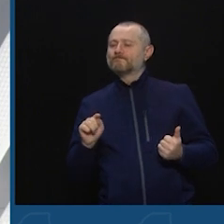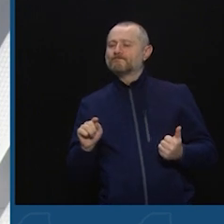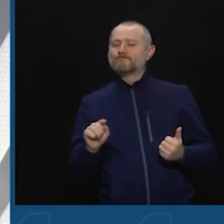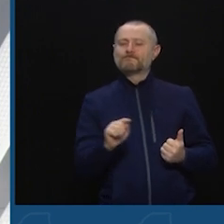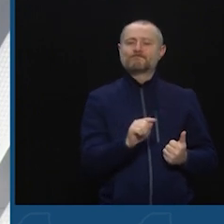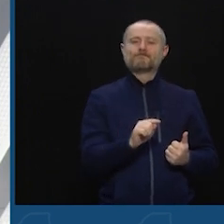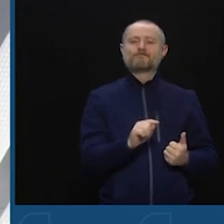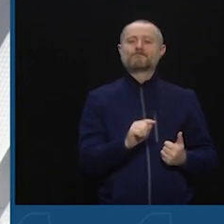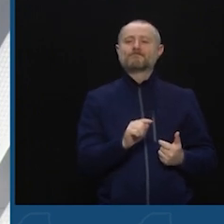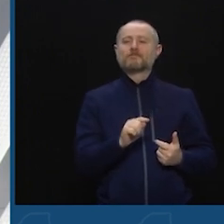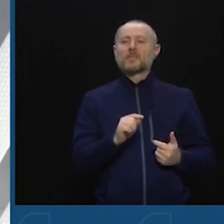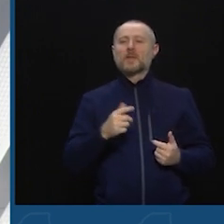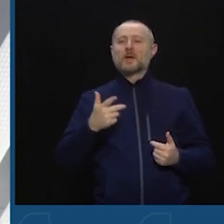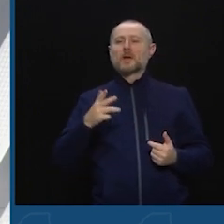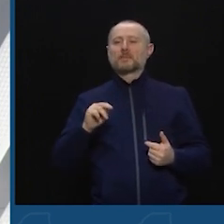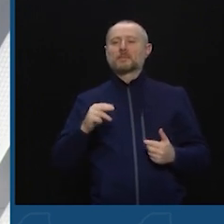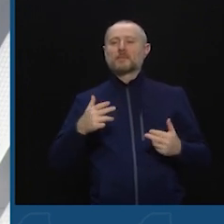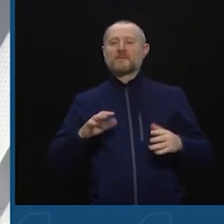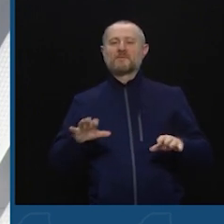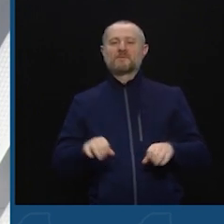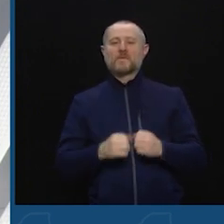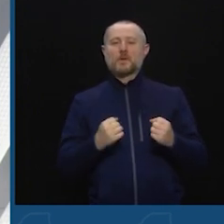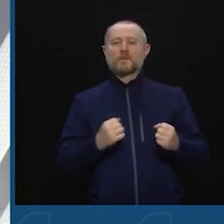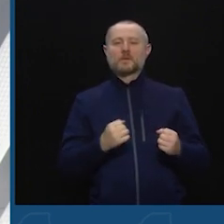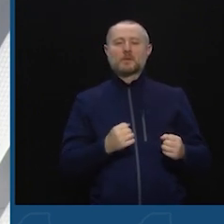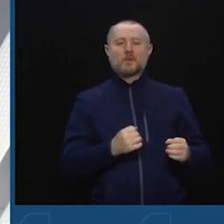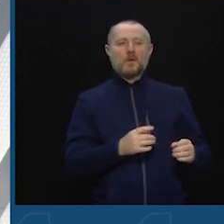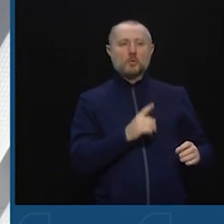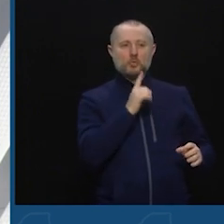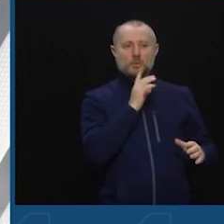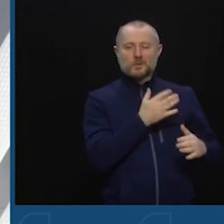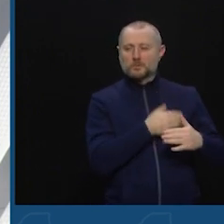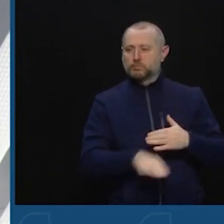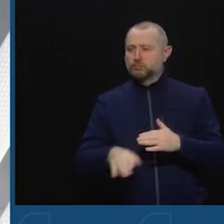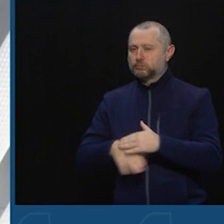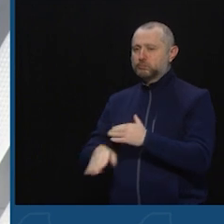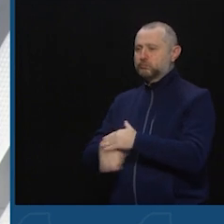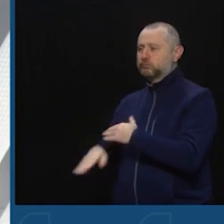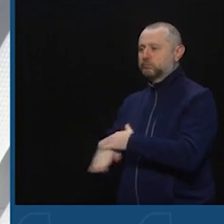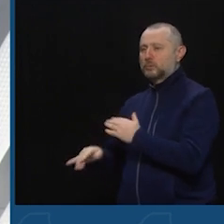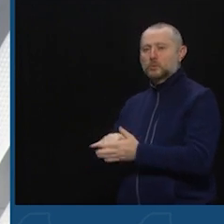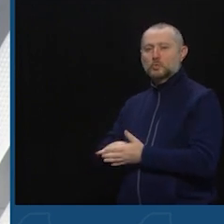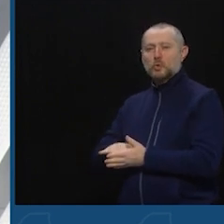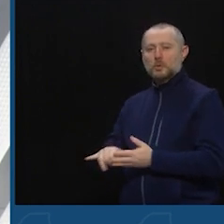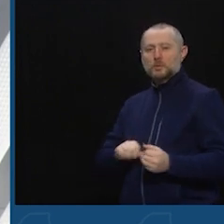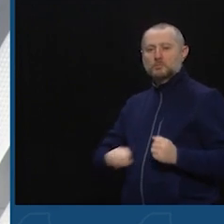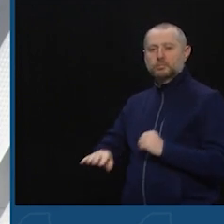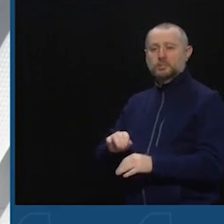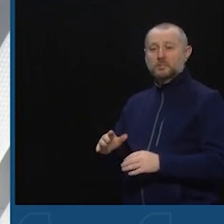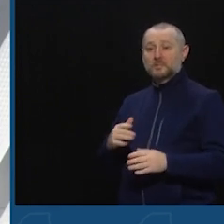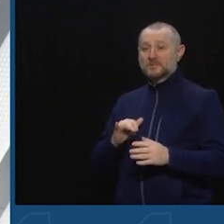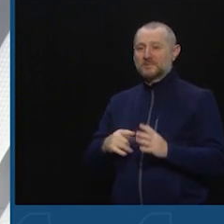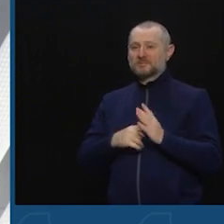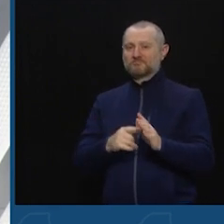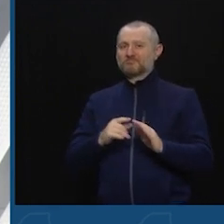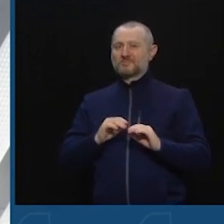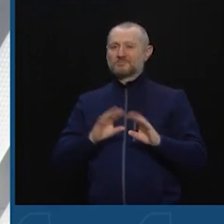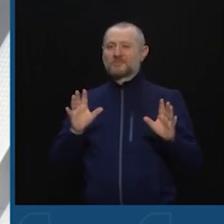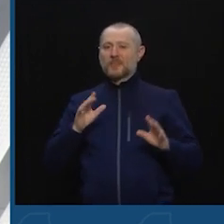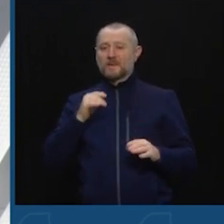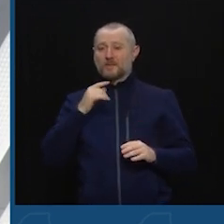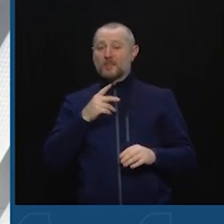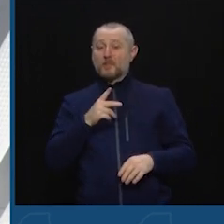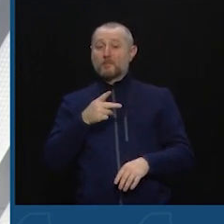of guns that are flowing into our city. And a clear example of that, Governor, happened yesterday. The Port Authority